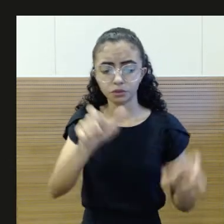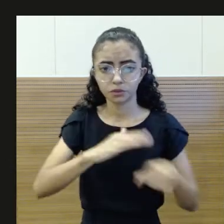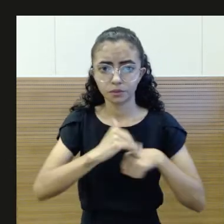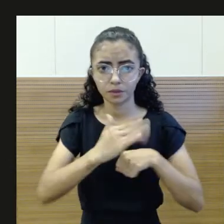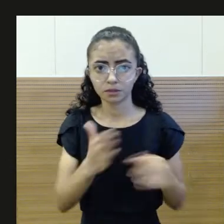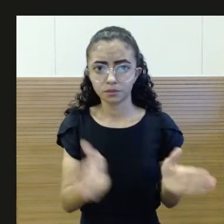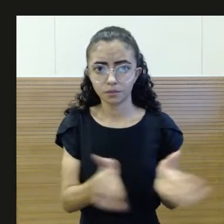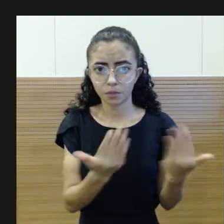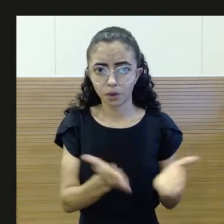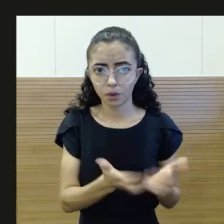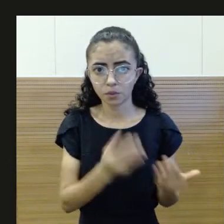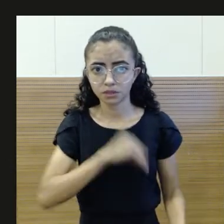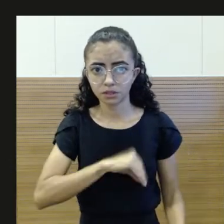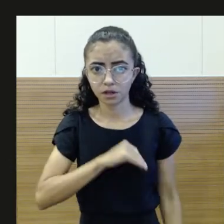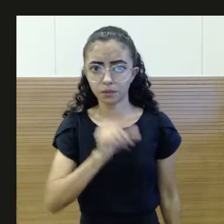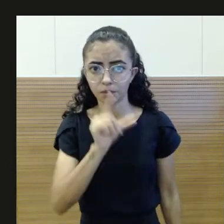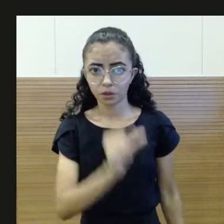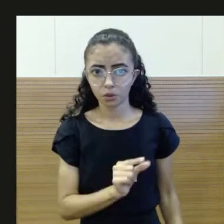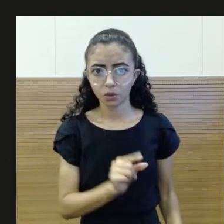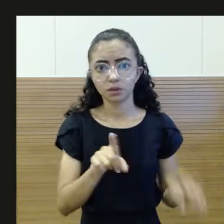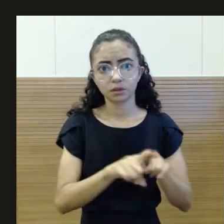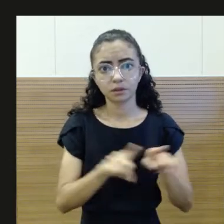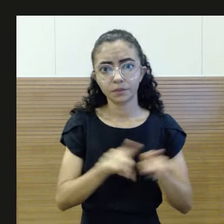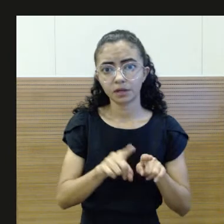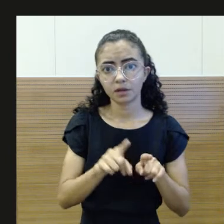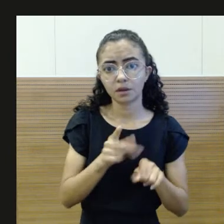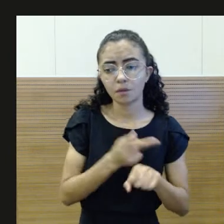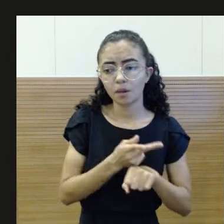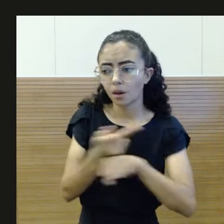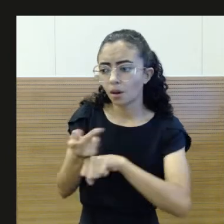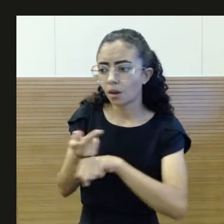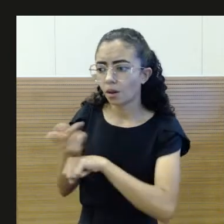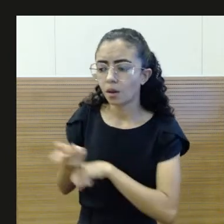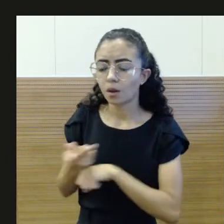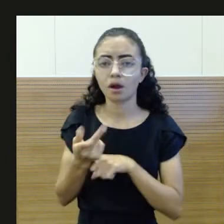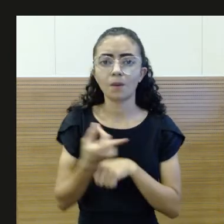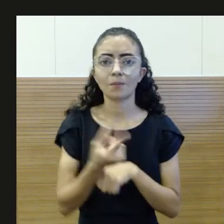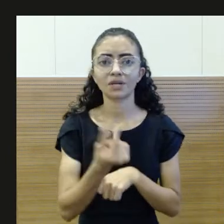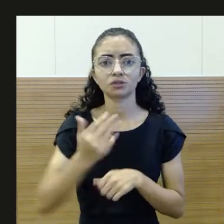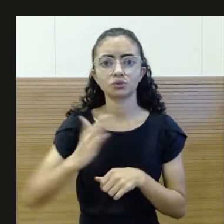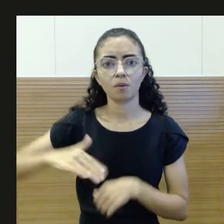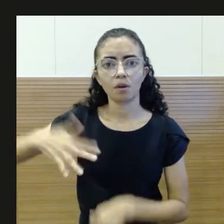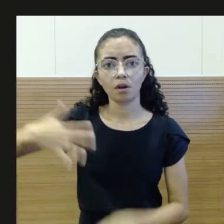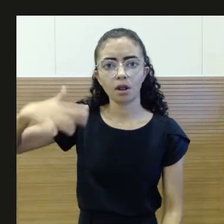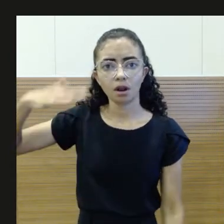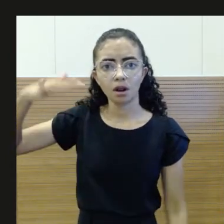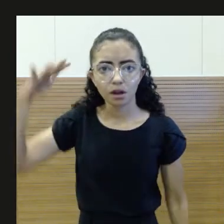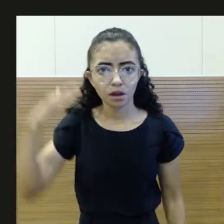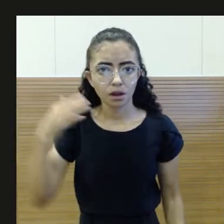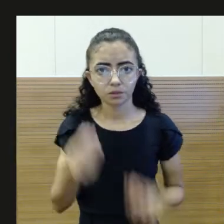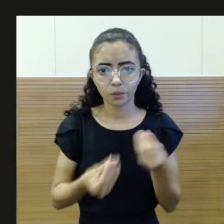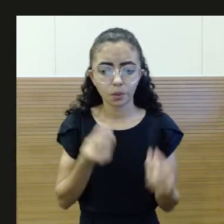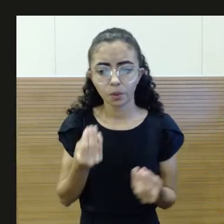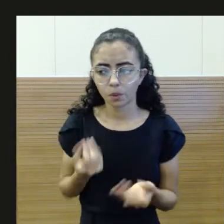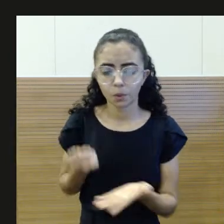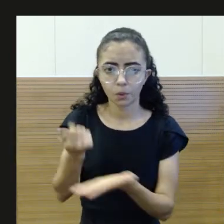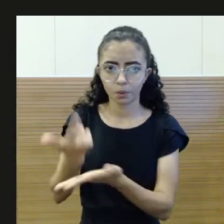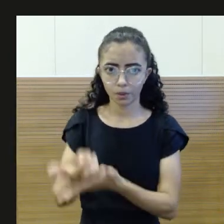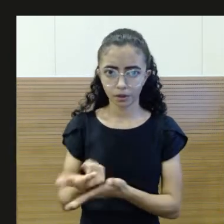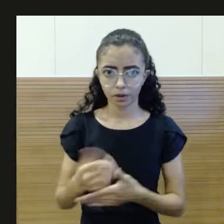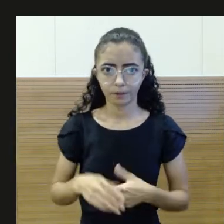milk products, but they consume a greater quantity of ultra-processed products,